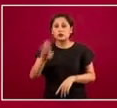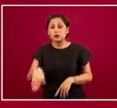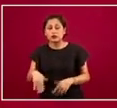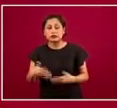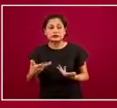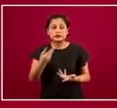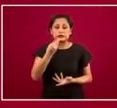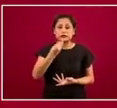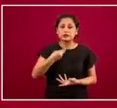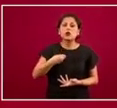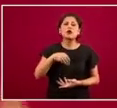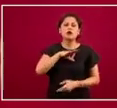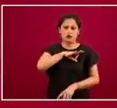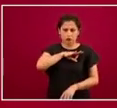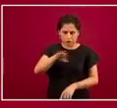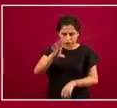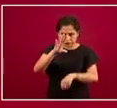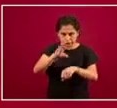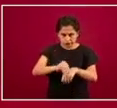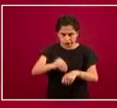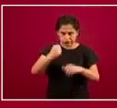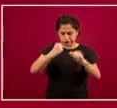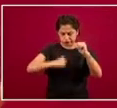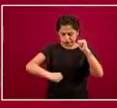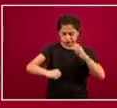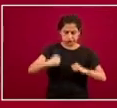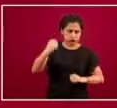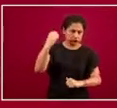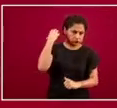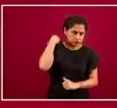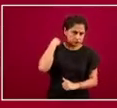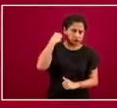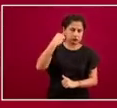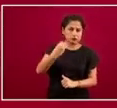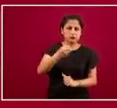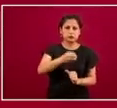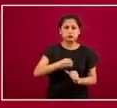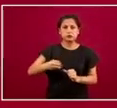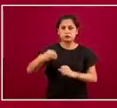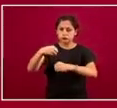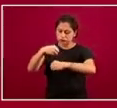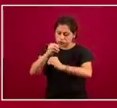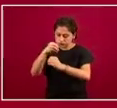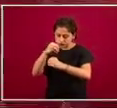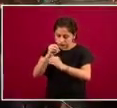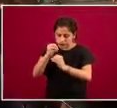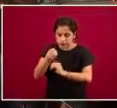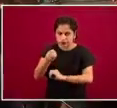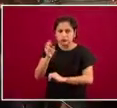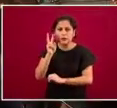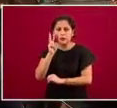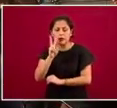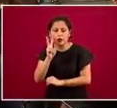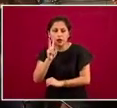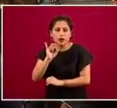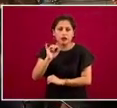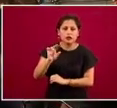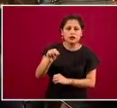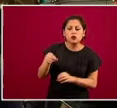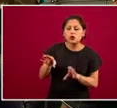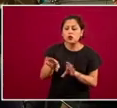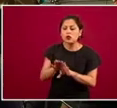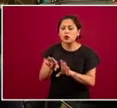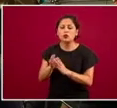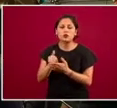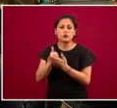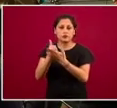do this within the hospital, when they enter the hospital, but if they have no opportunity and